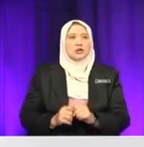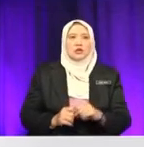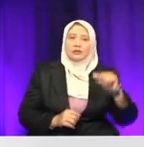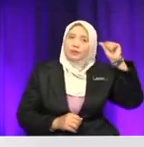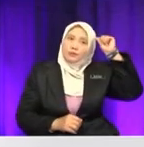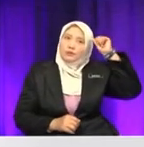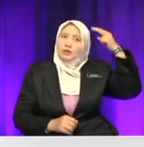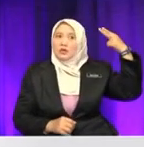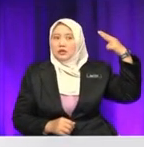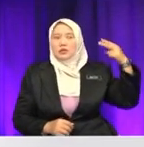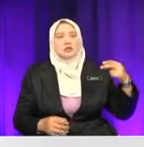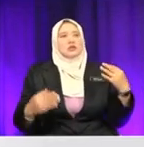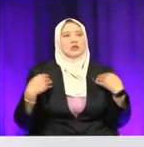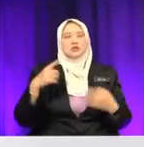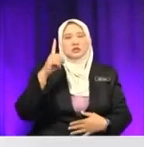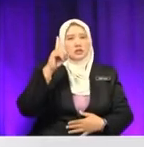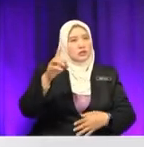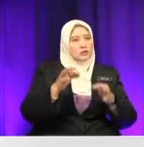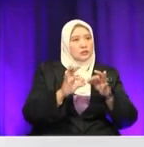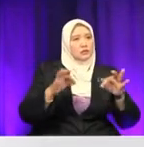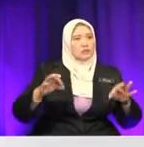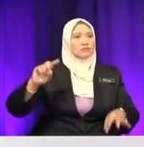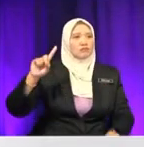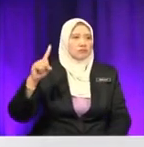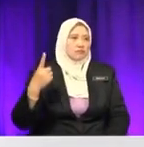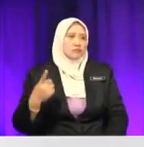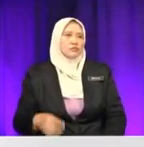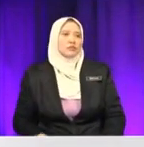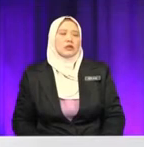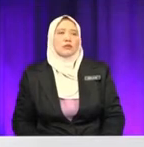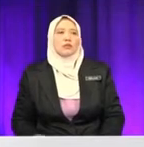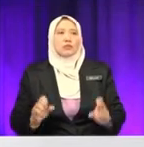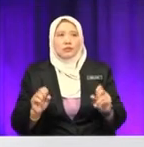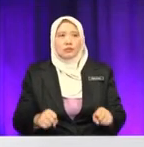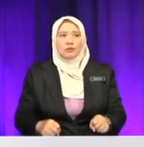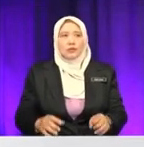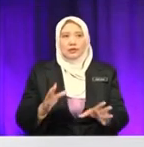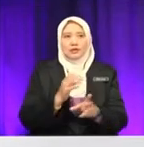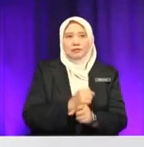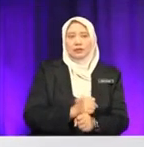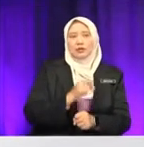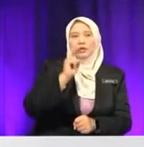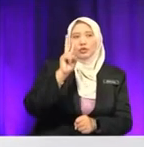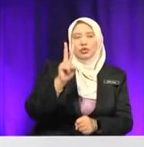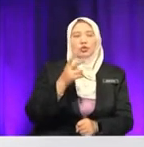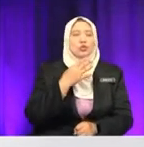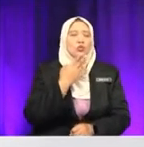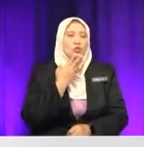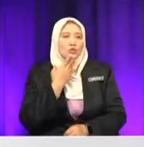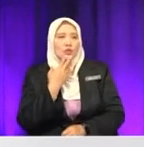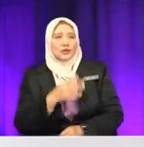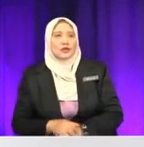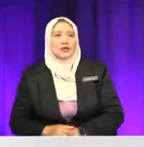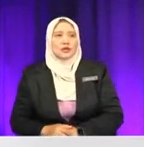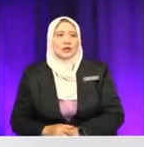one sentence. Mm-hmm. But that's good because only one sentence gives you two colors and it makes sense. Yeah. So, now, we have come to